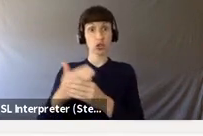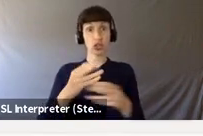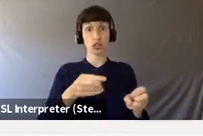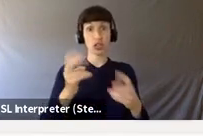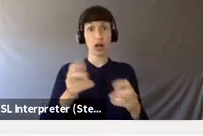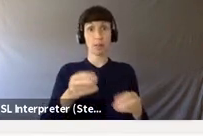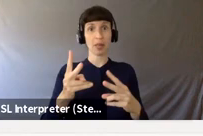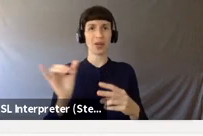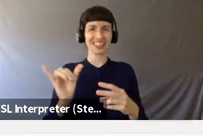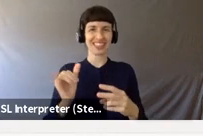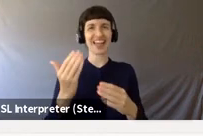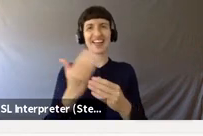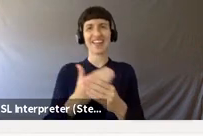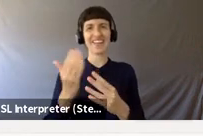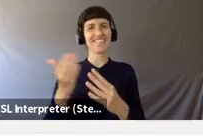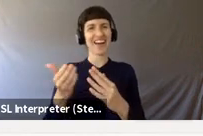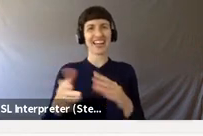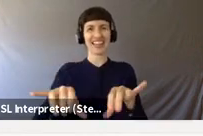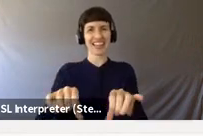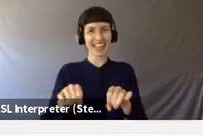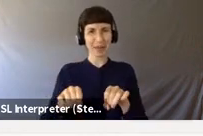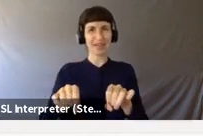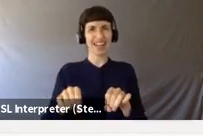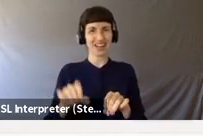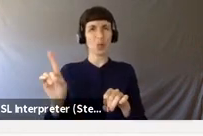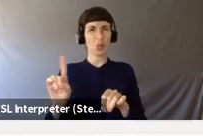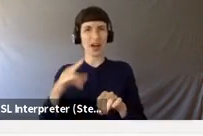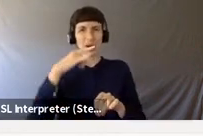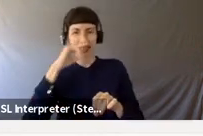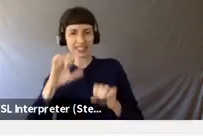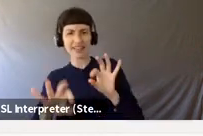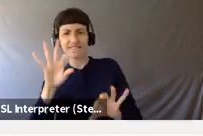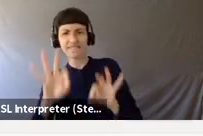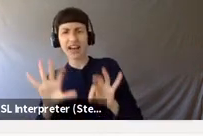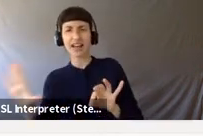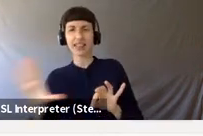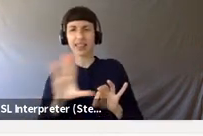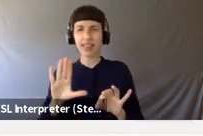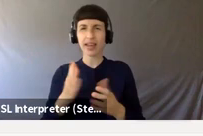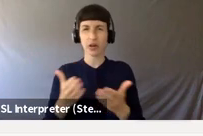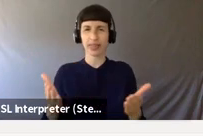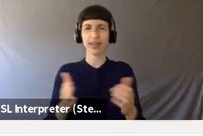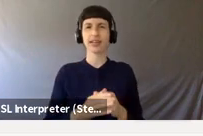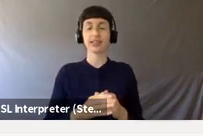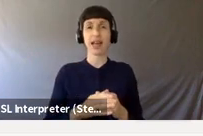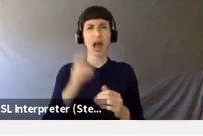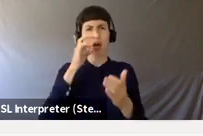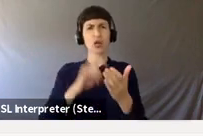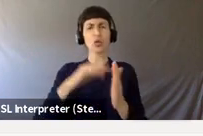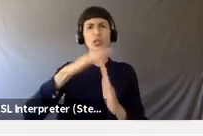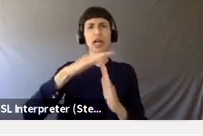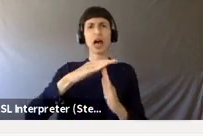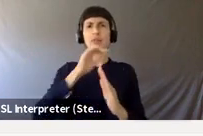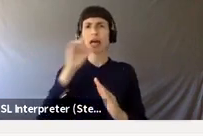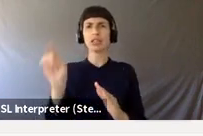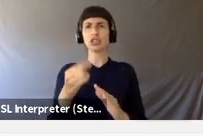for where your kids can get their stuff, their things. Now, Christina, I noticed on the top that there was not just files, but the class